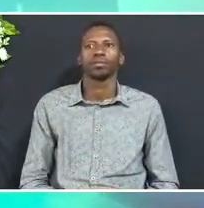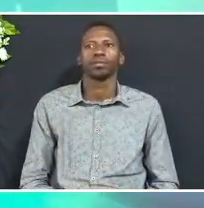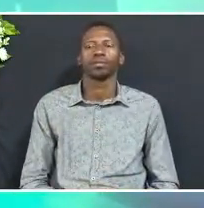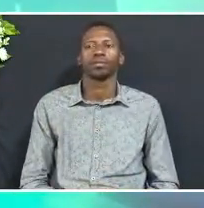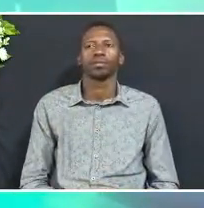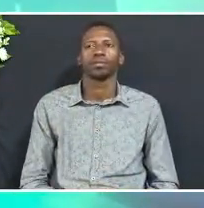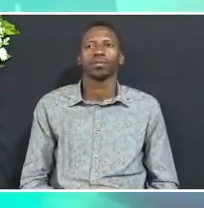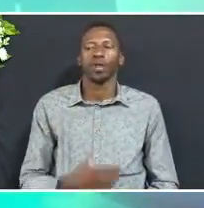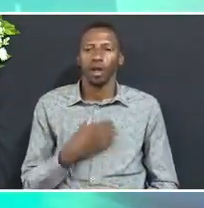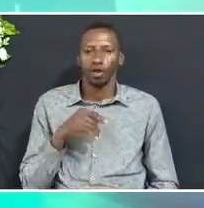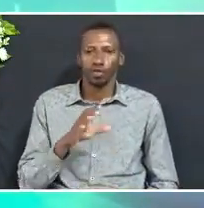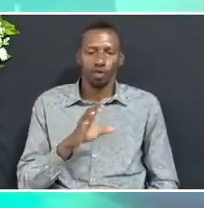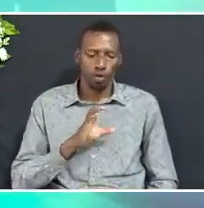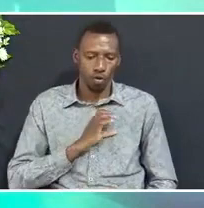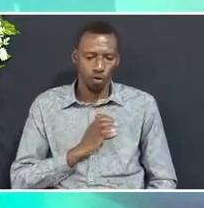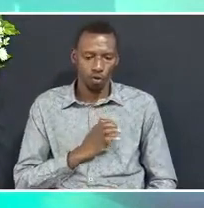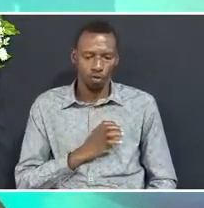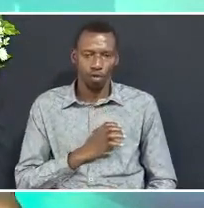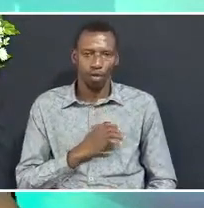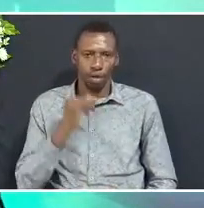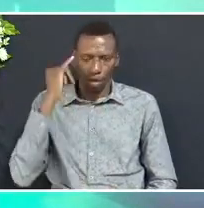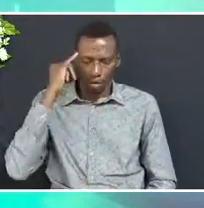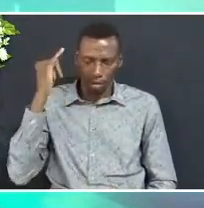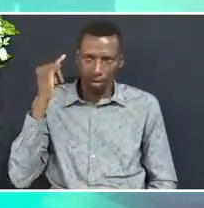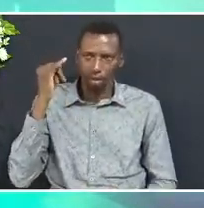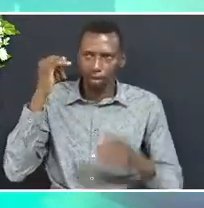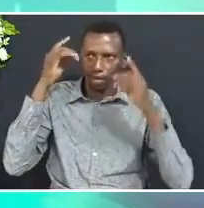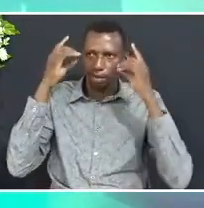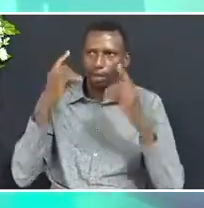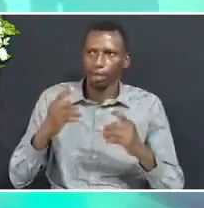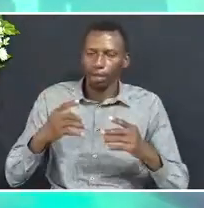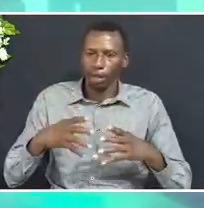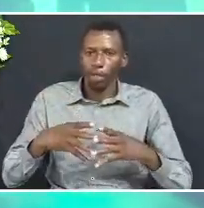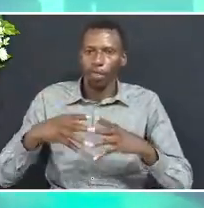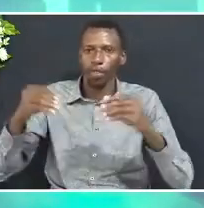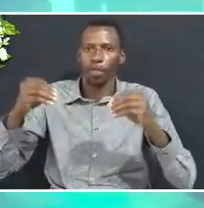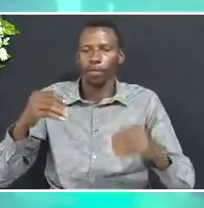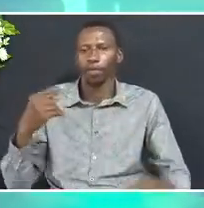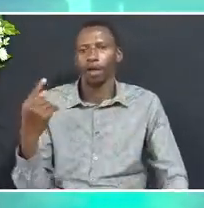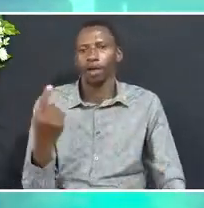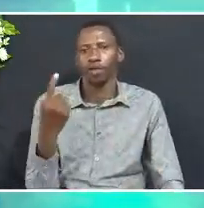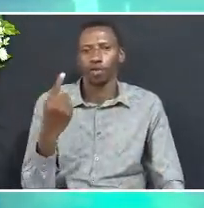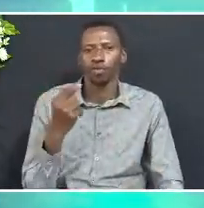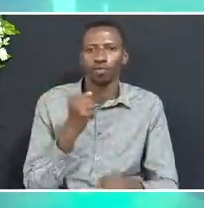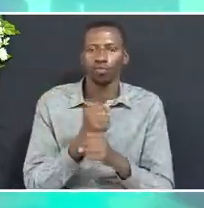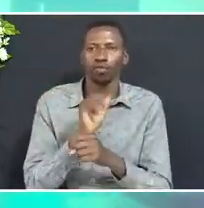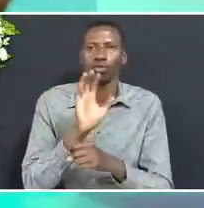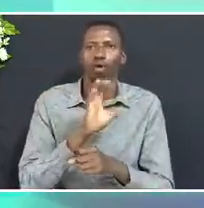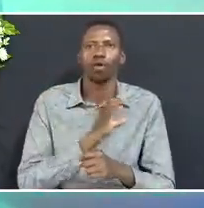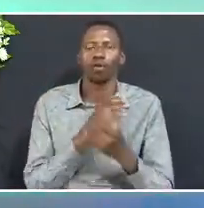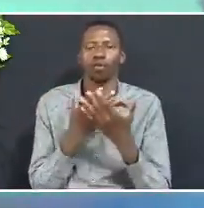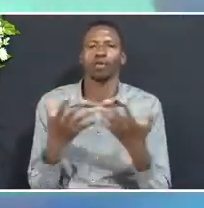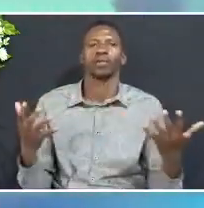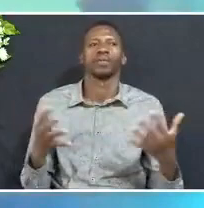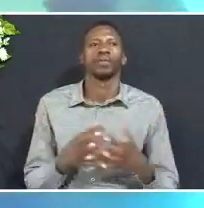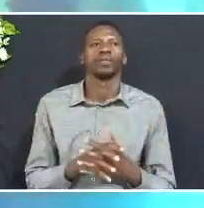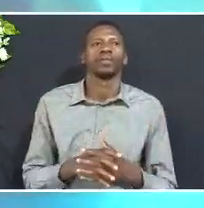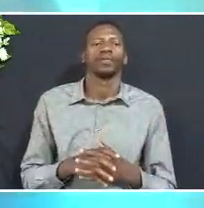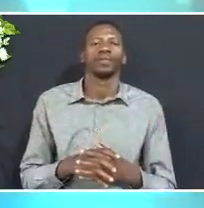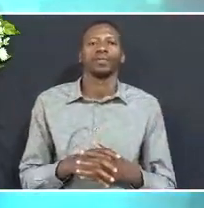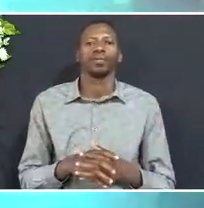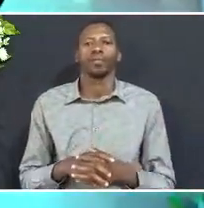your own volition that you have decided to weigh your way, to go your way and do your own things. In the first